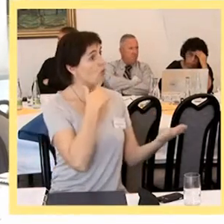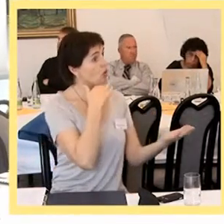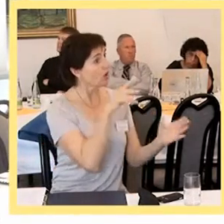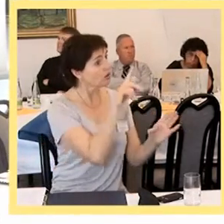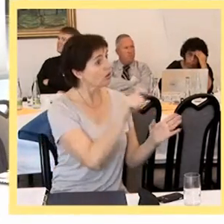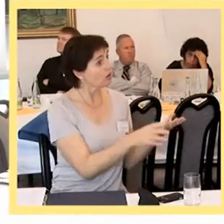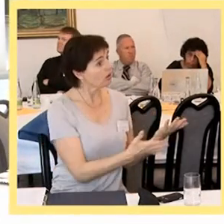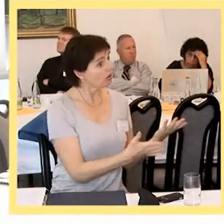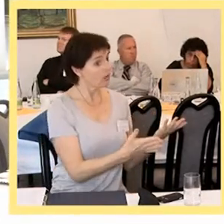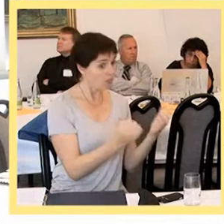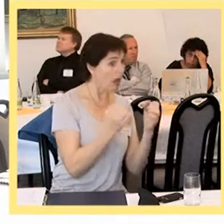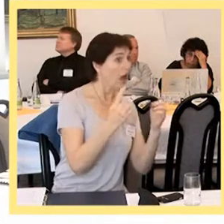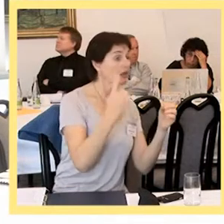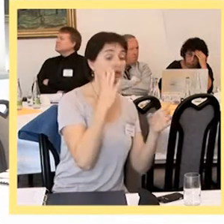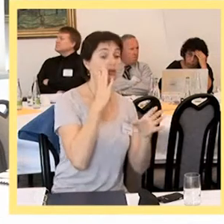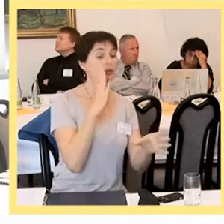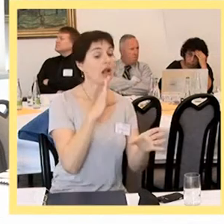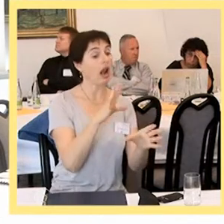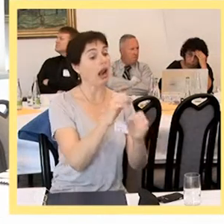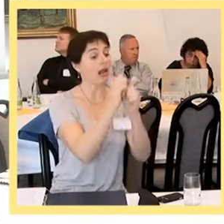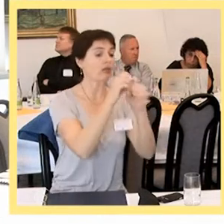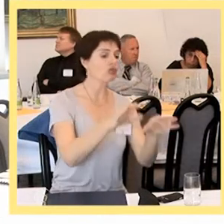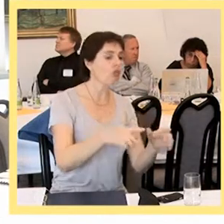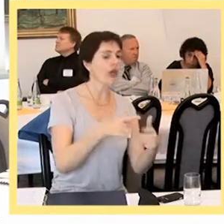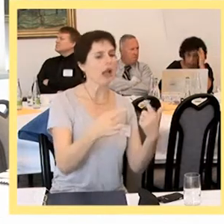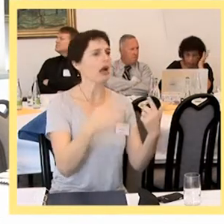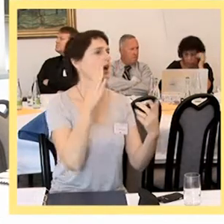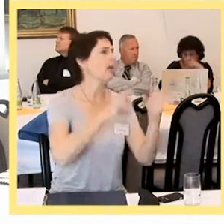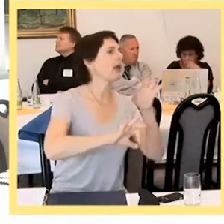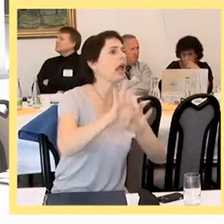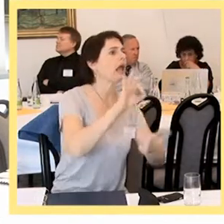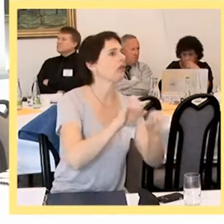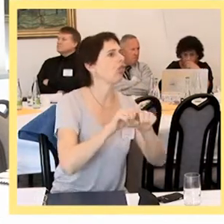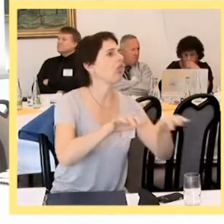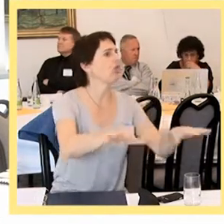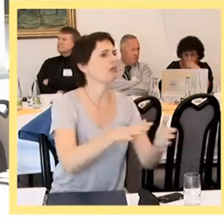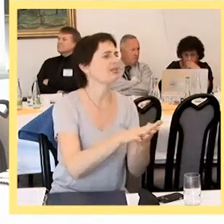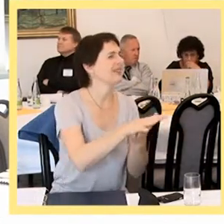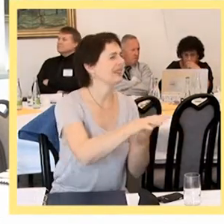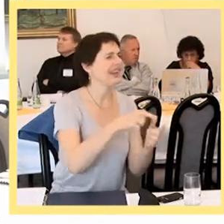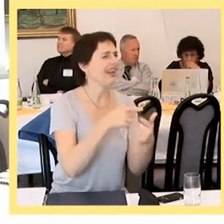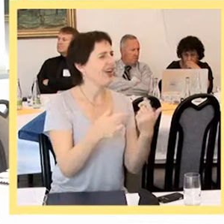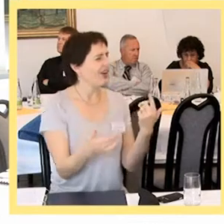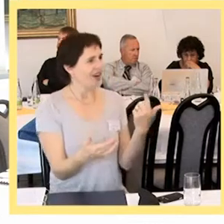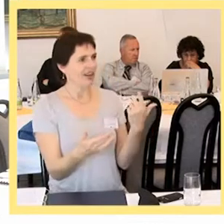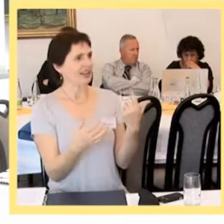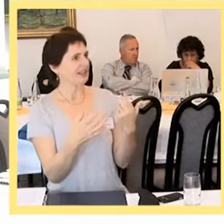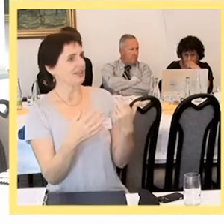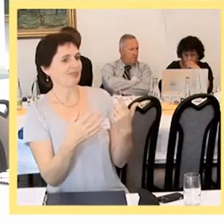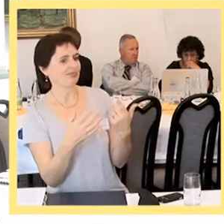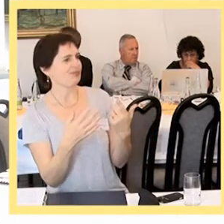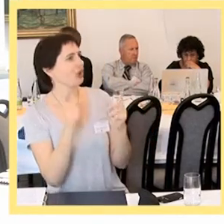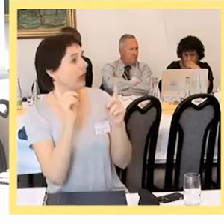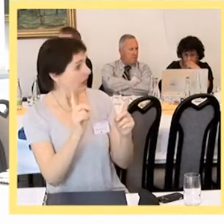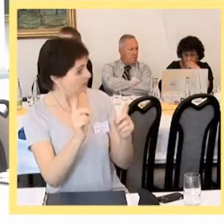with people involving at a chemical incident and involving potential decontamination and the clinical